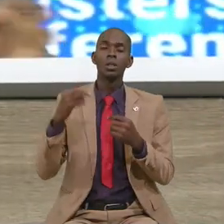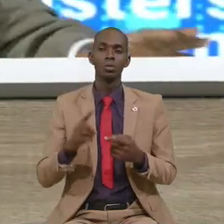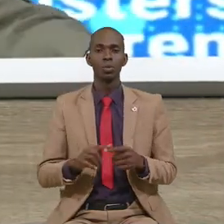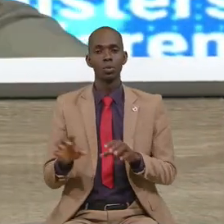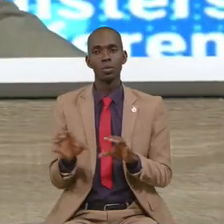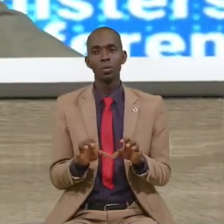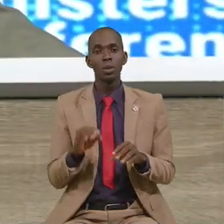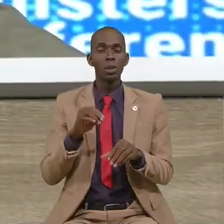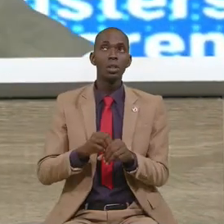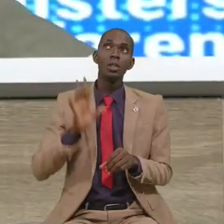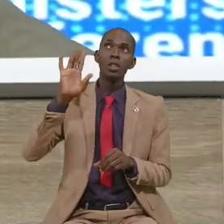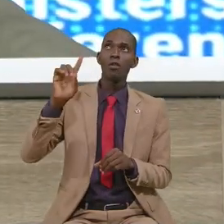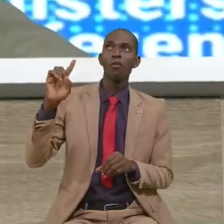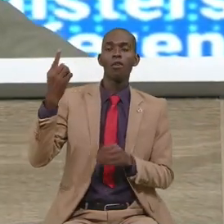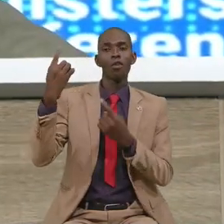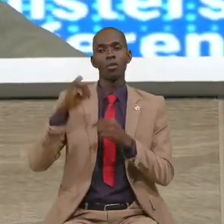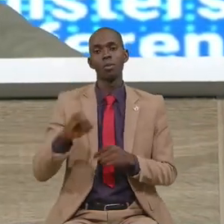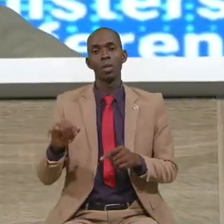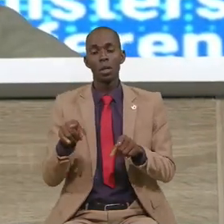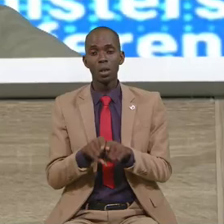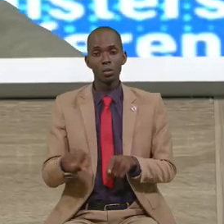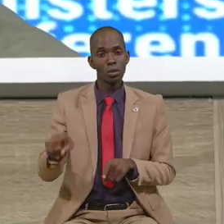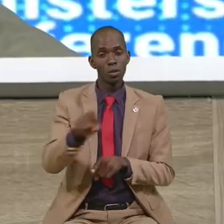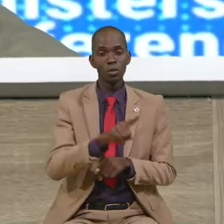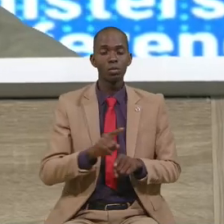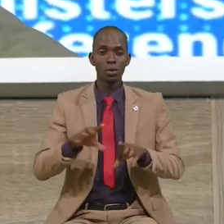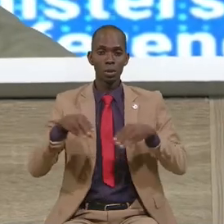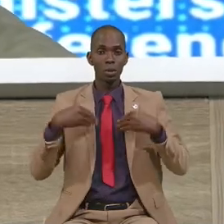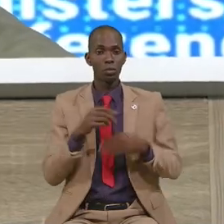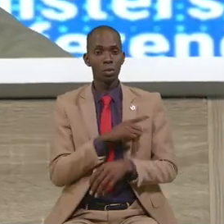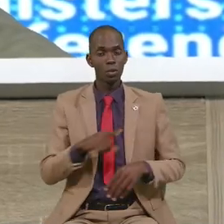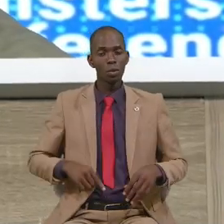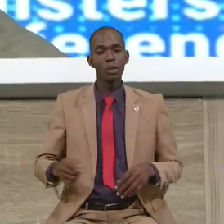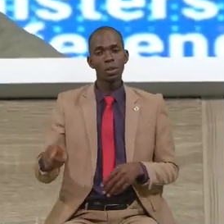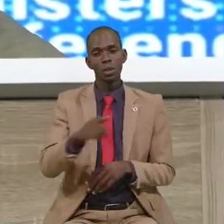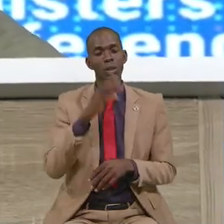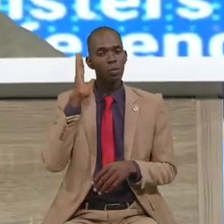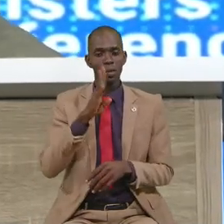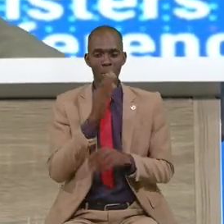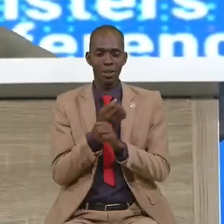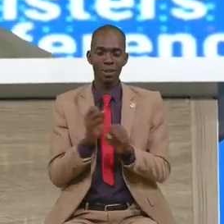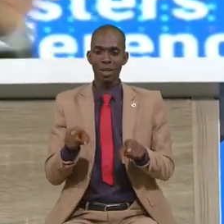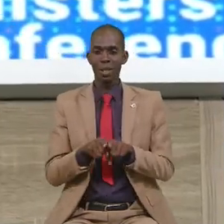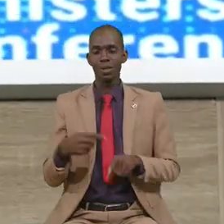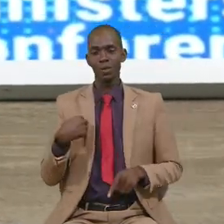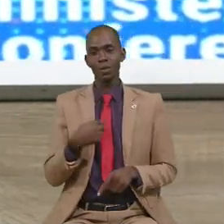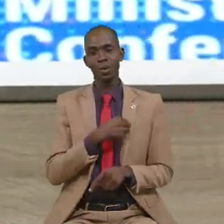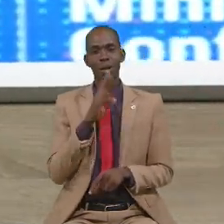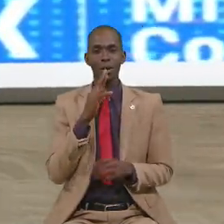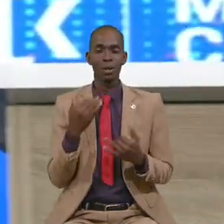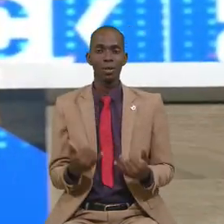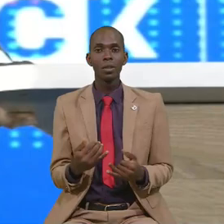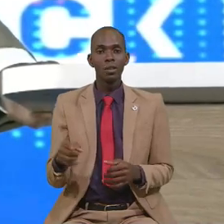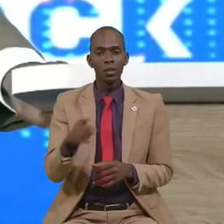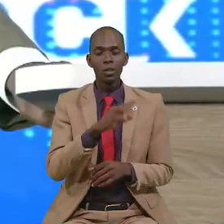coming. And as they give their lives to the Lord, they'll be saved like we are saved. They'll be steadfast in